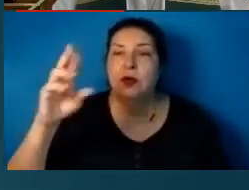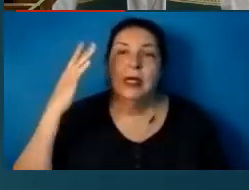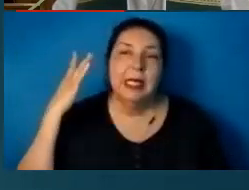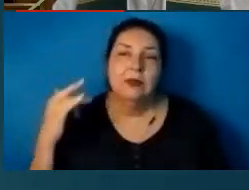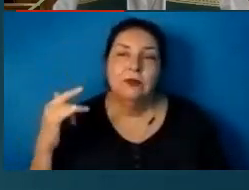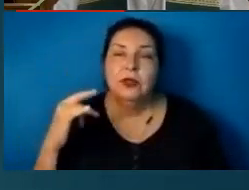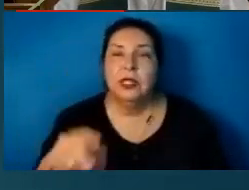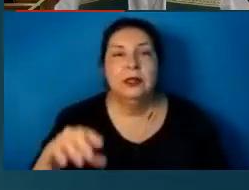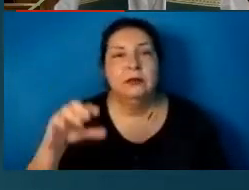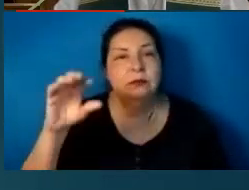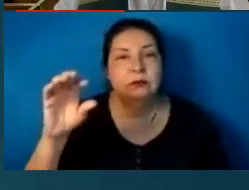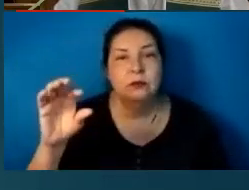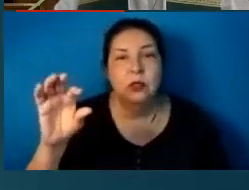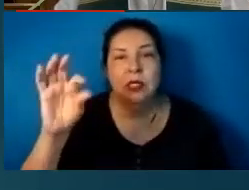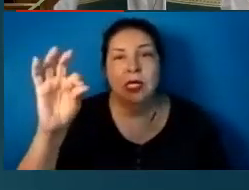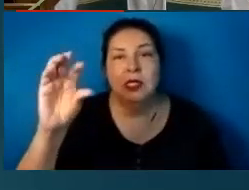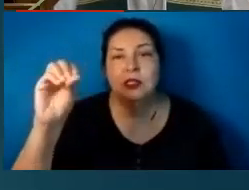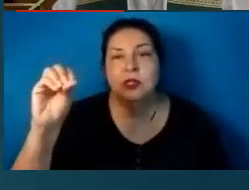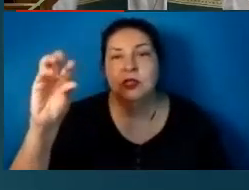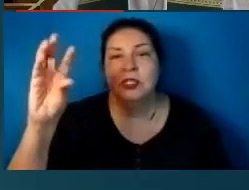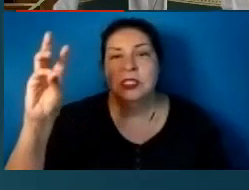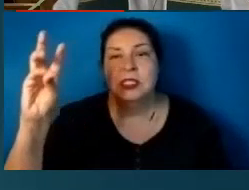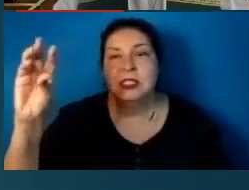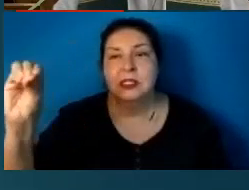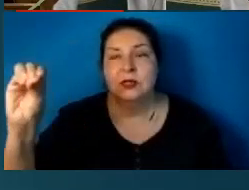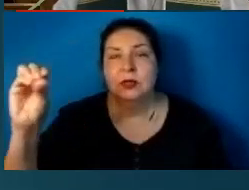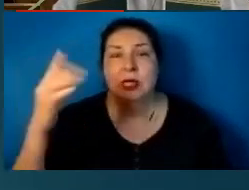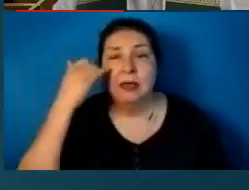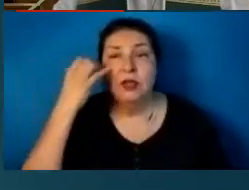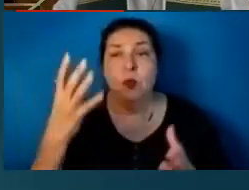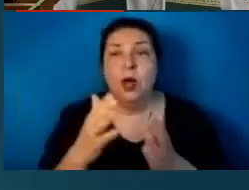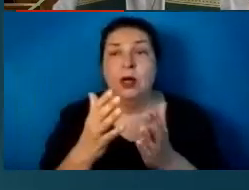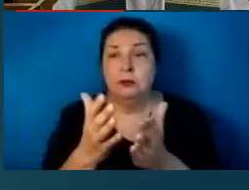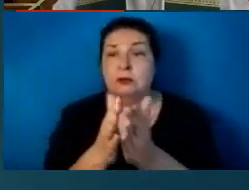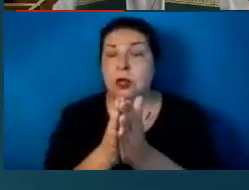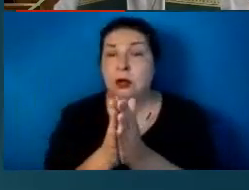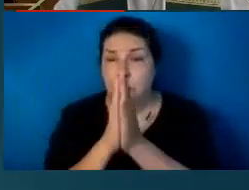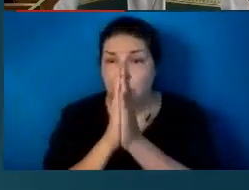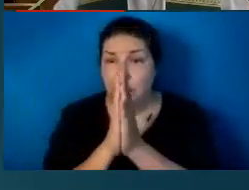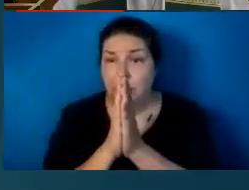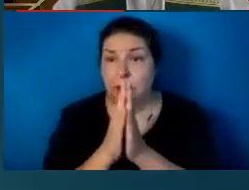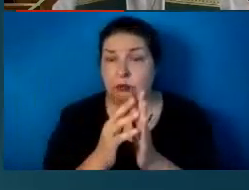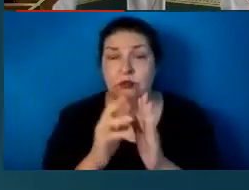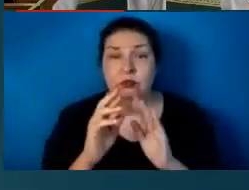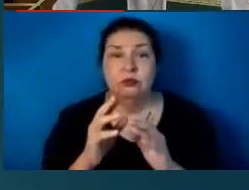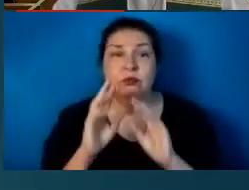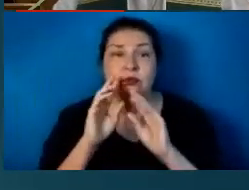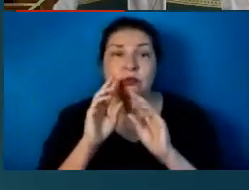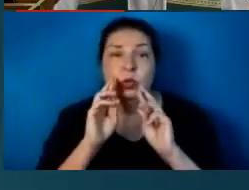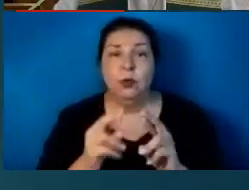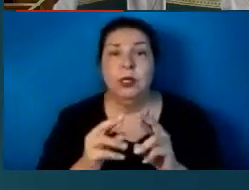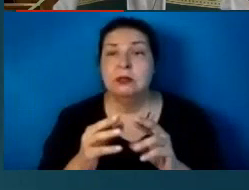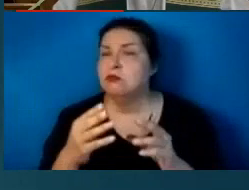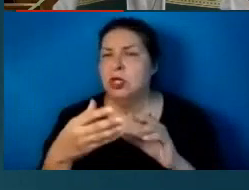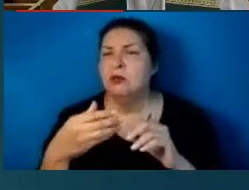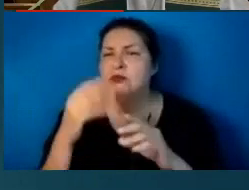90660. If you would like to send a prayer request in, you may send it in either one of those methods. Please